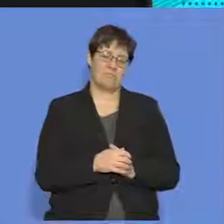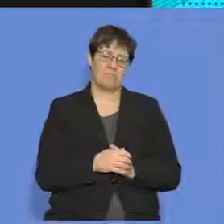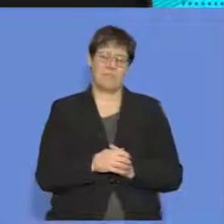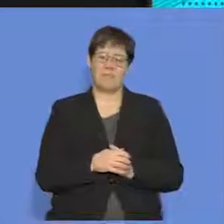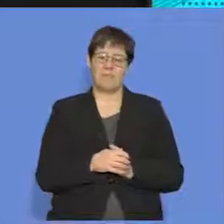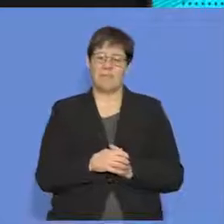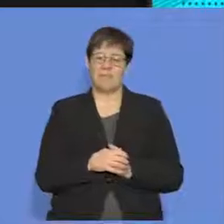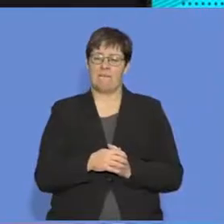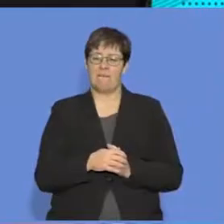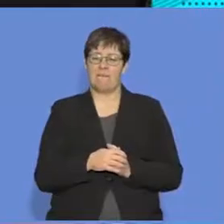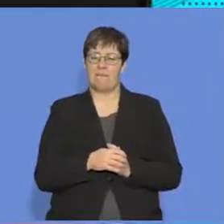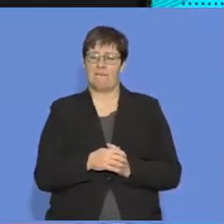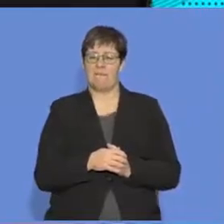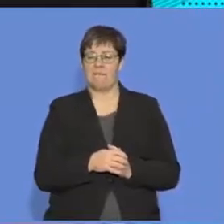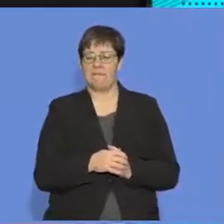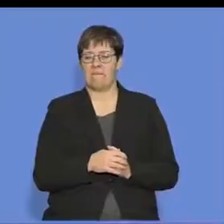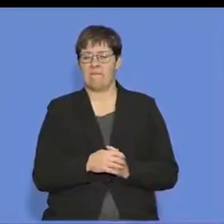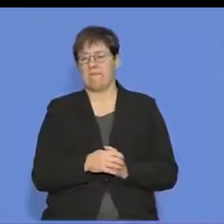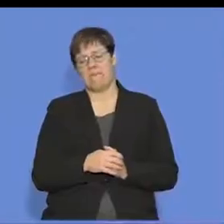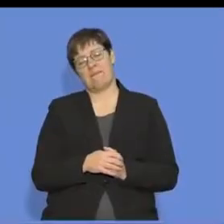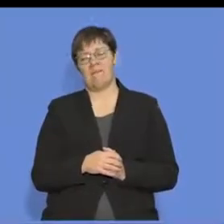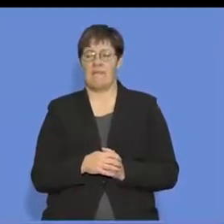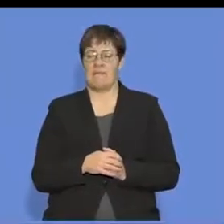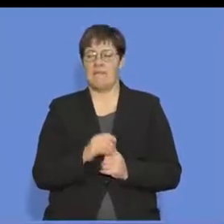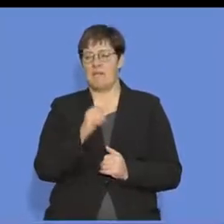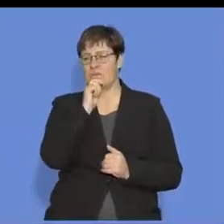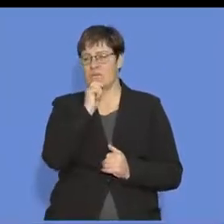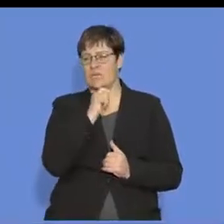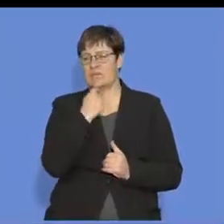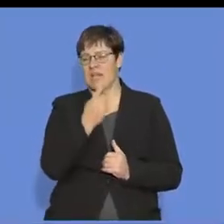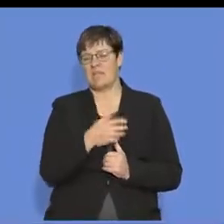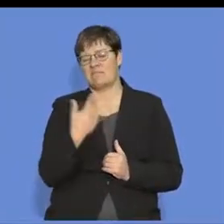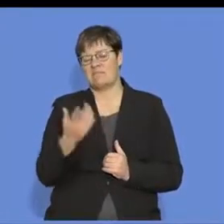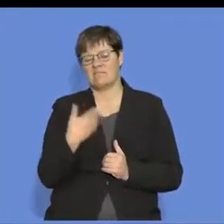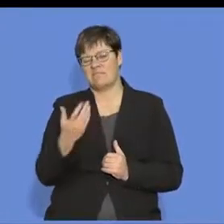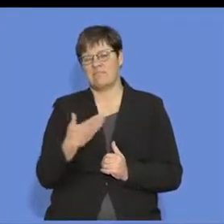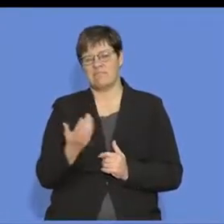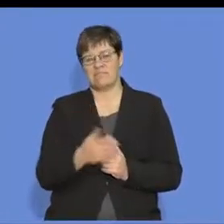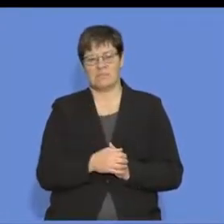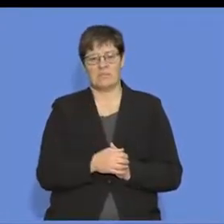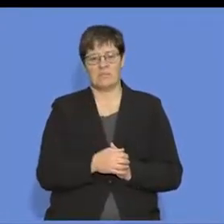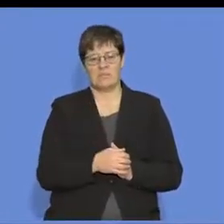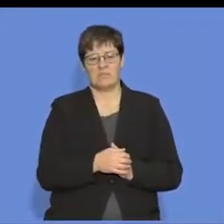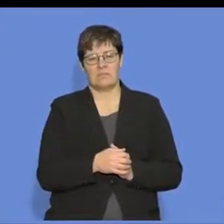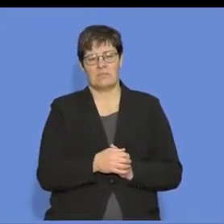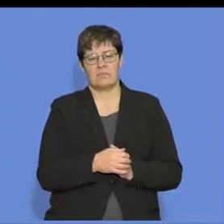password. Let's take a password. Let's use numbers. So let's say